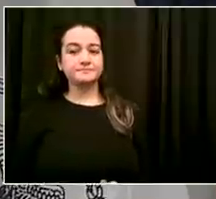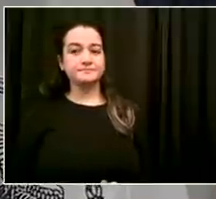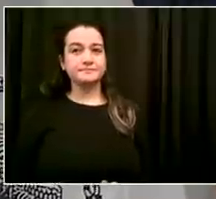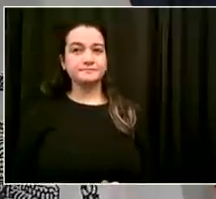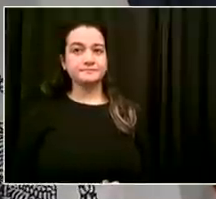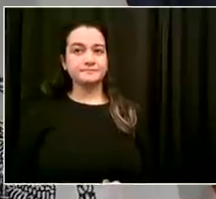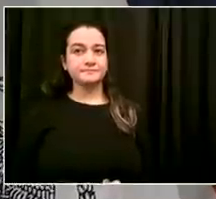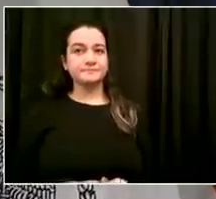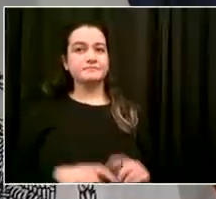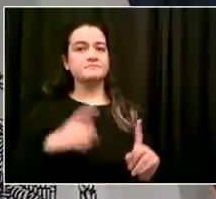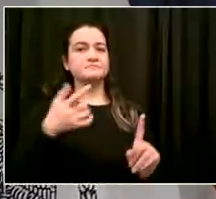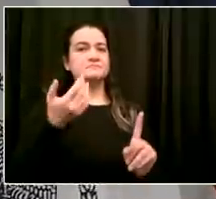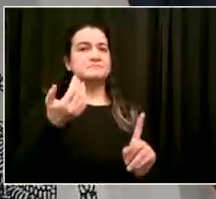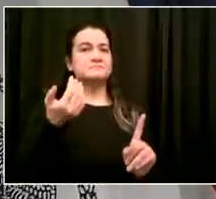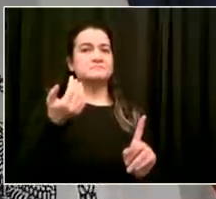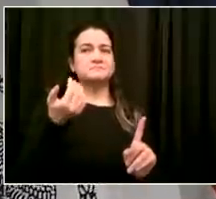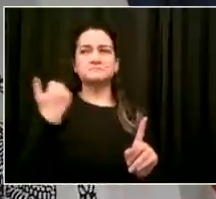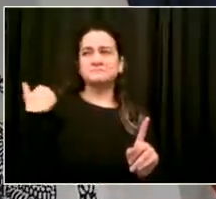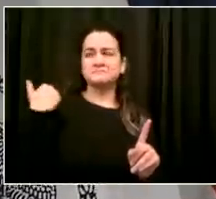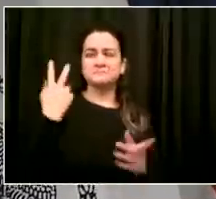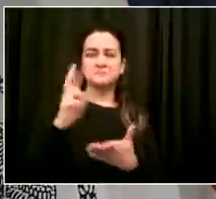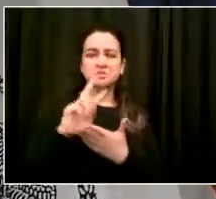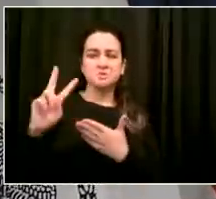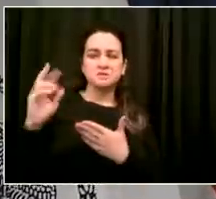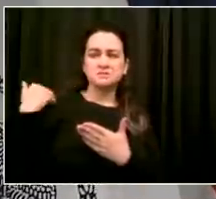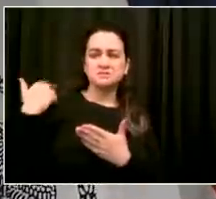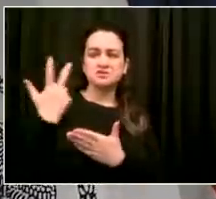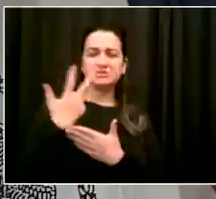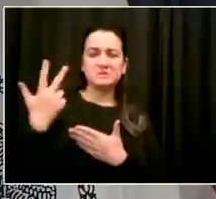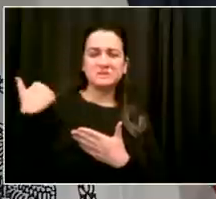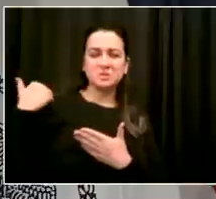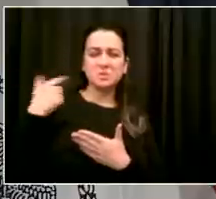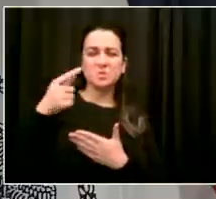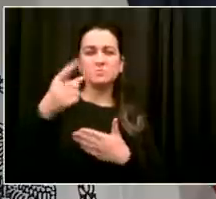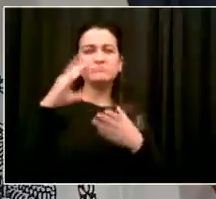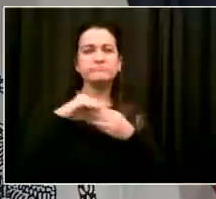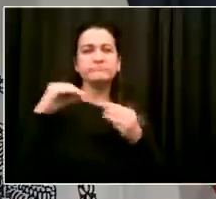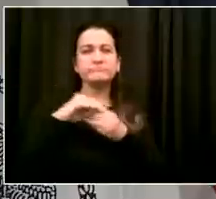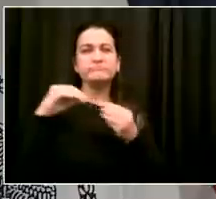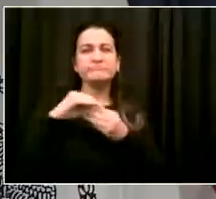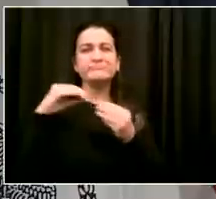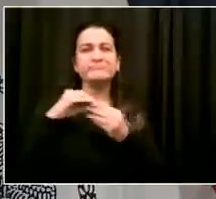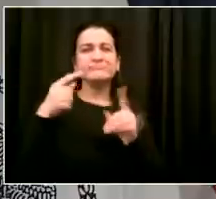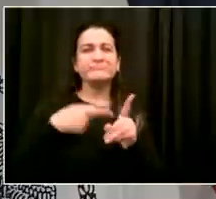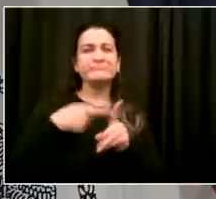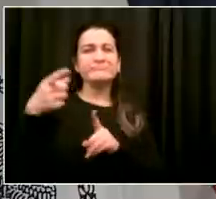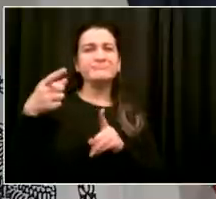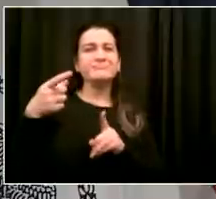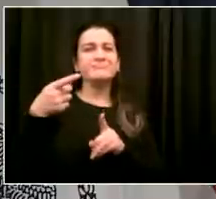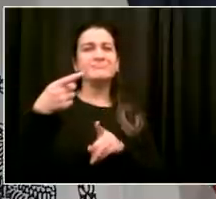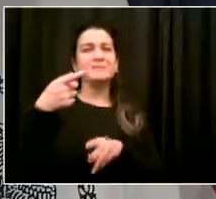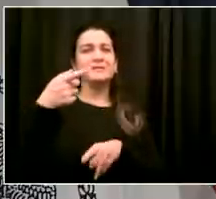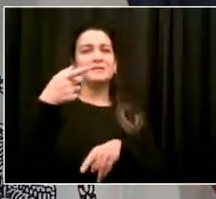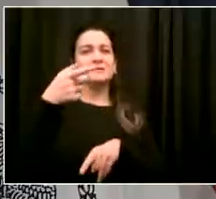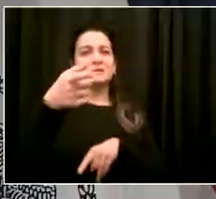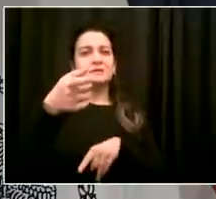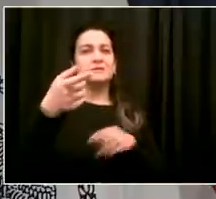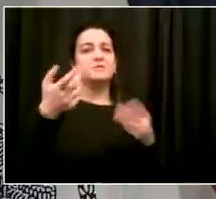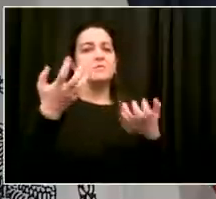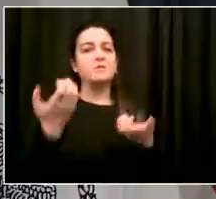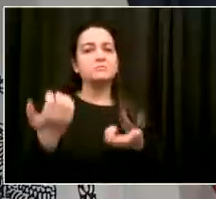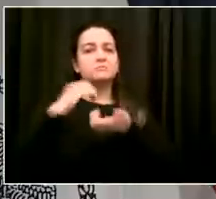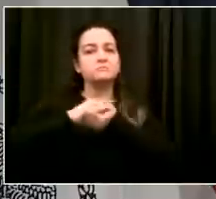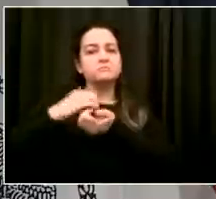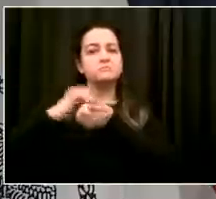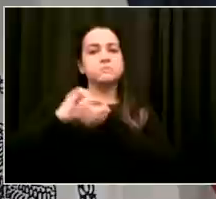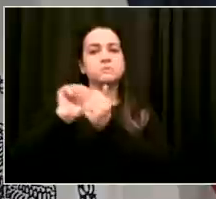build trust in these Black and Brown communities in these priority neighborhoods. Can you tell me about what the city has done so